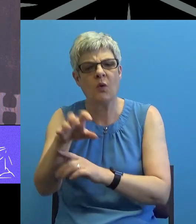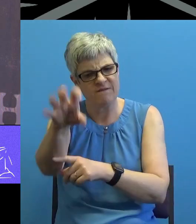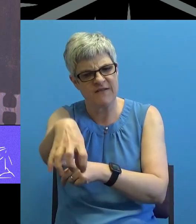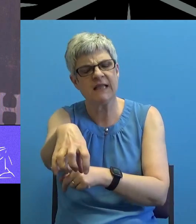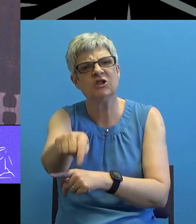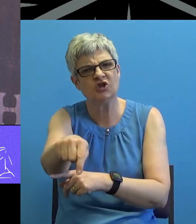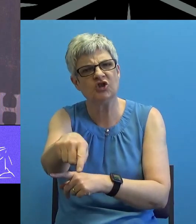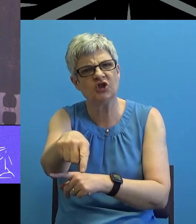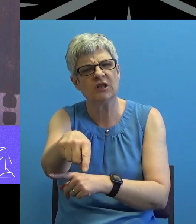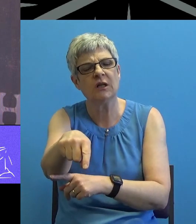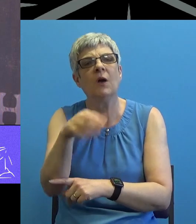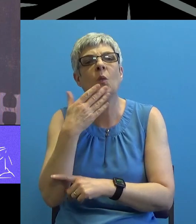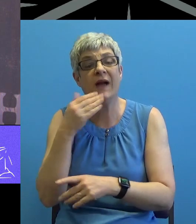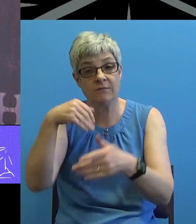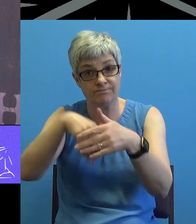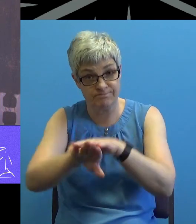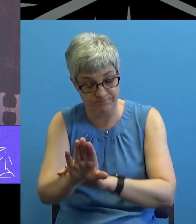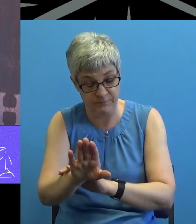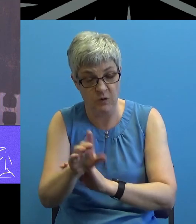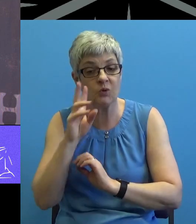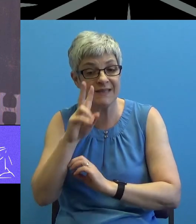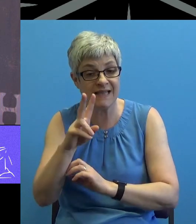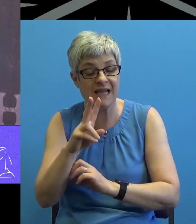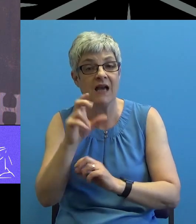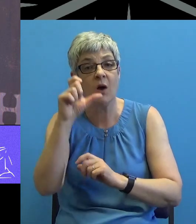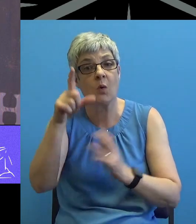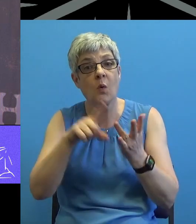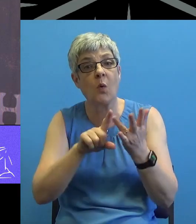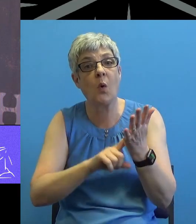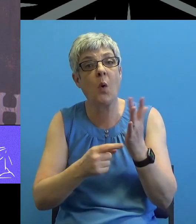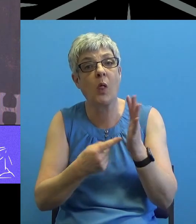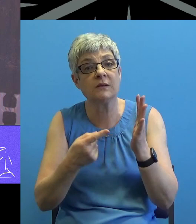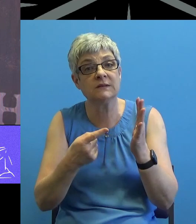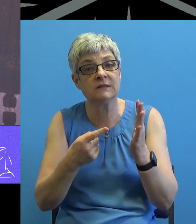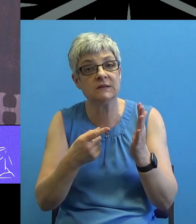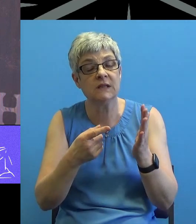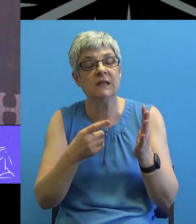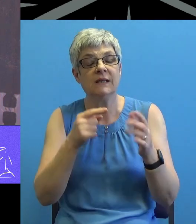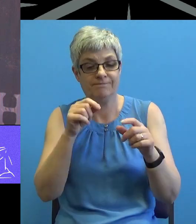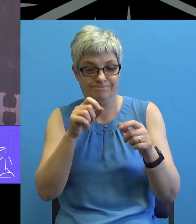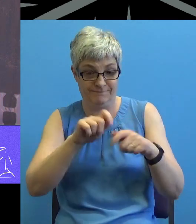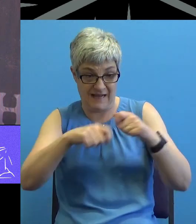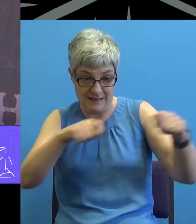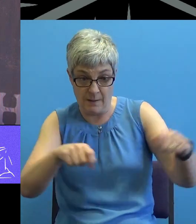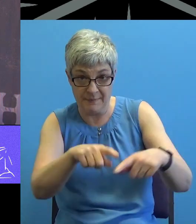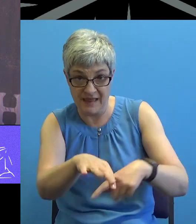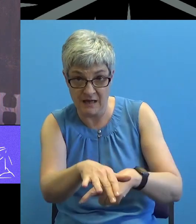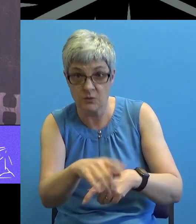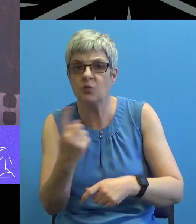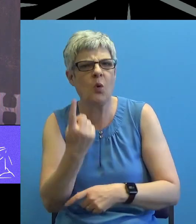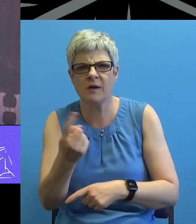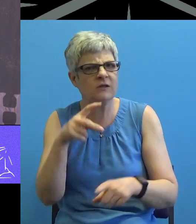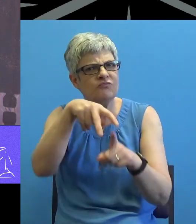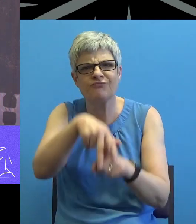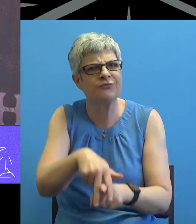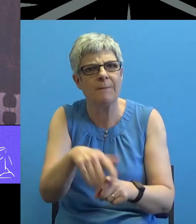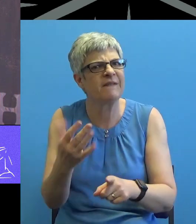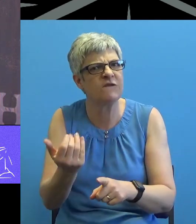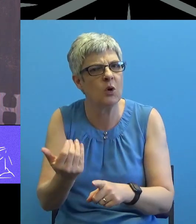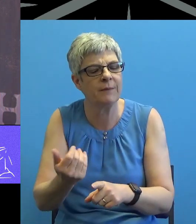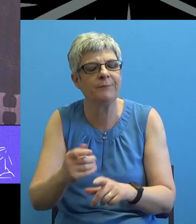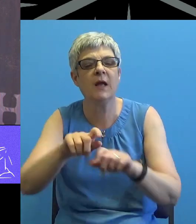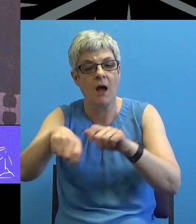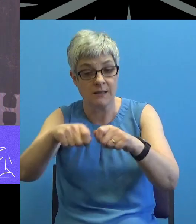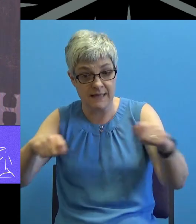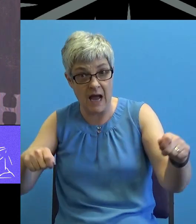of you, and as you enter it, you will find a colt tied there, which no one has ever ridden. Untie